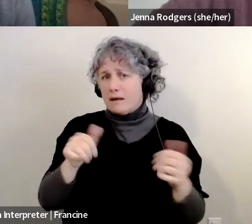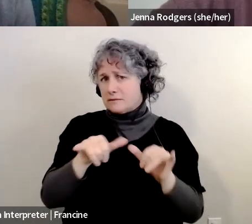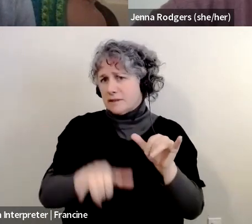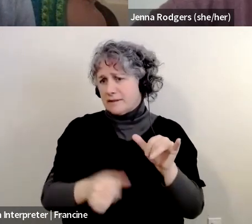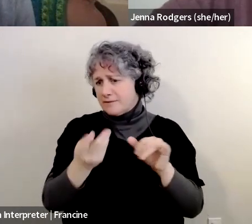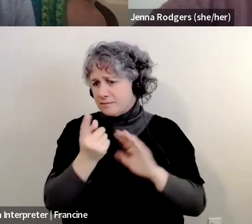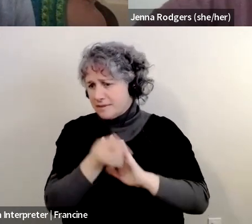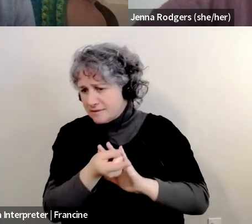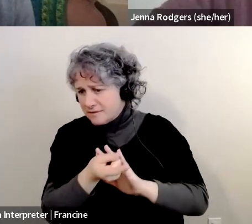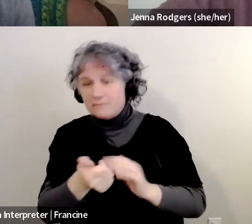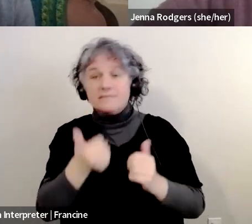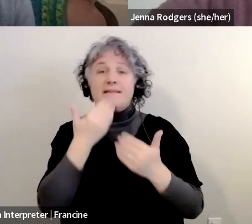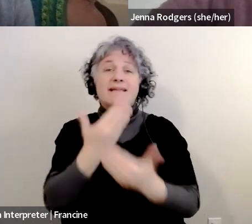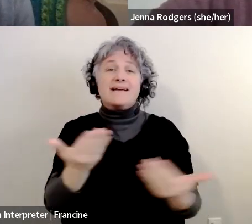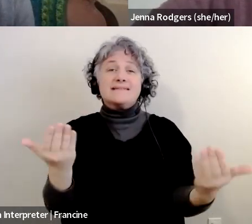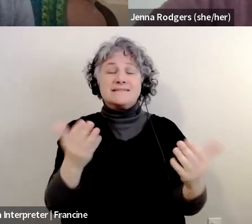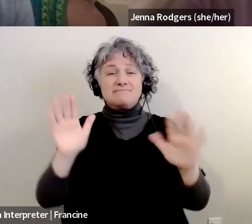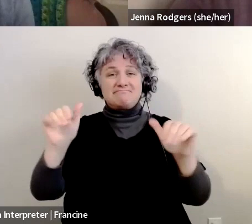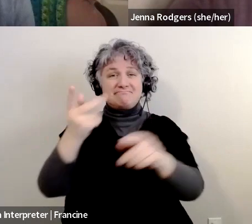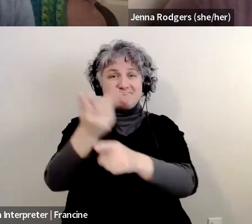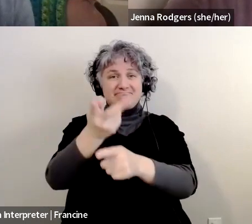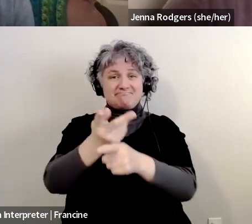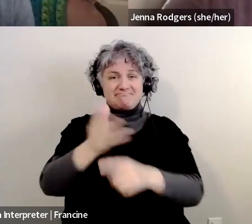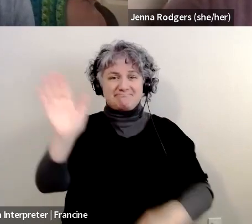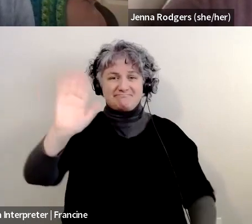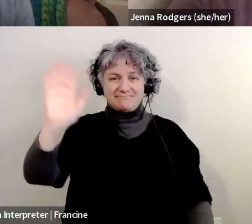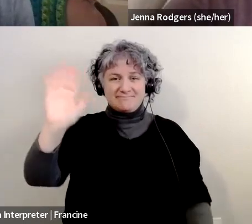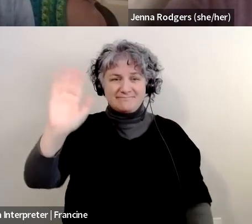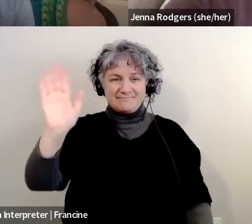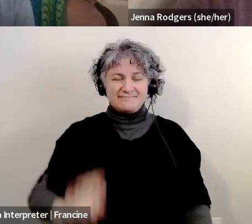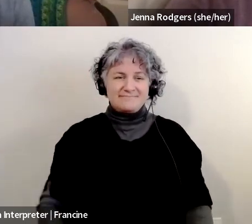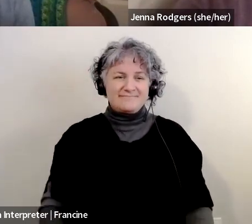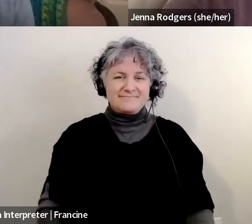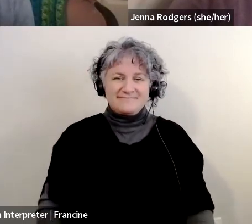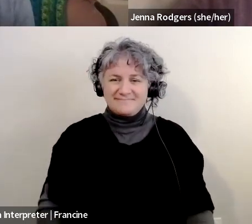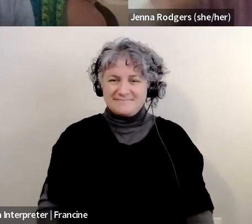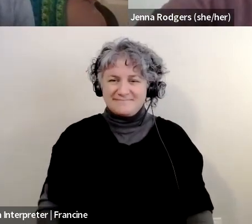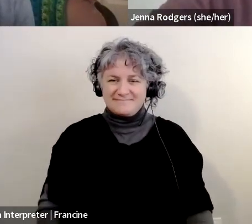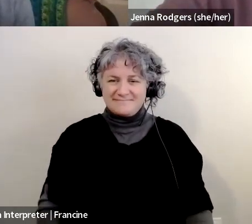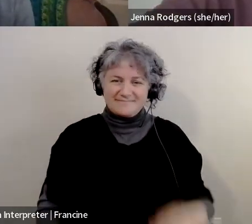think. So thanks, everybody, and take care. Thank you all.